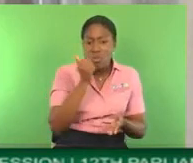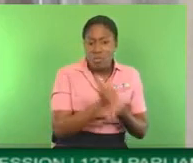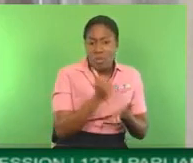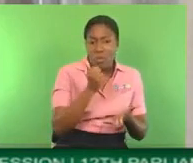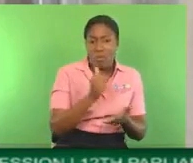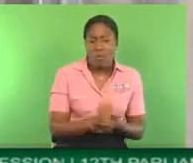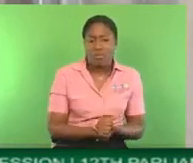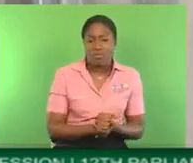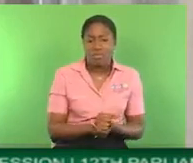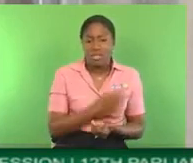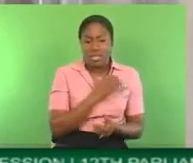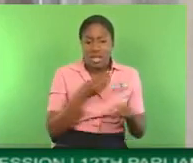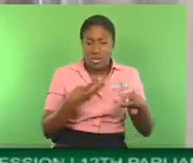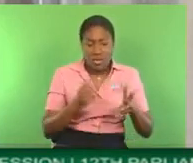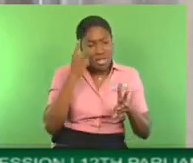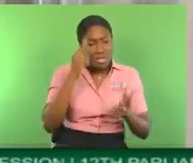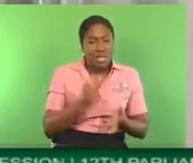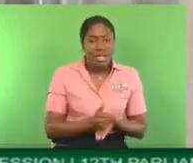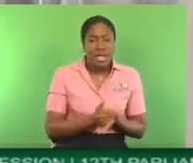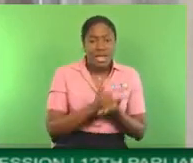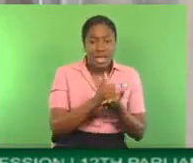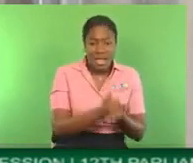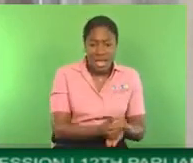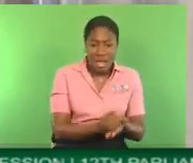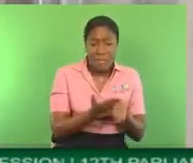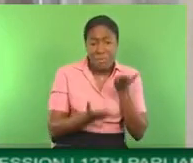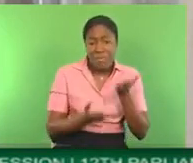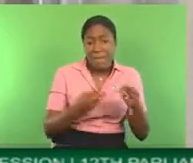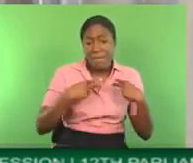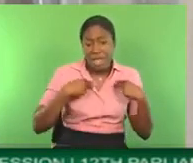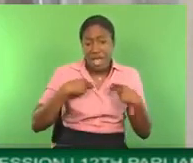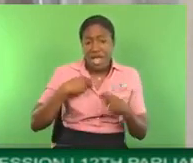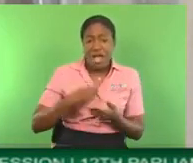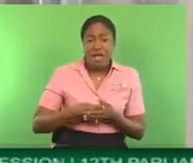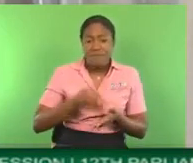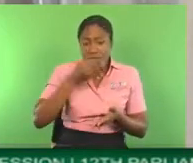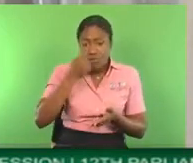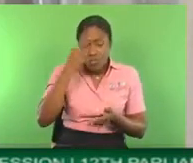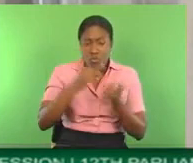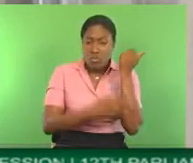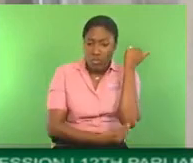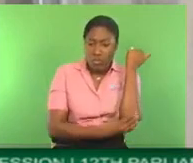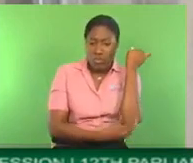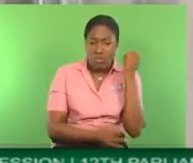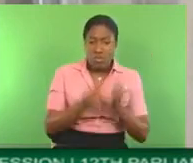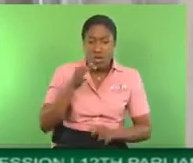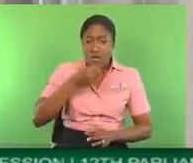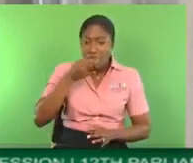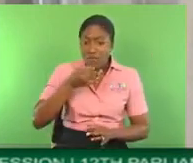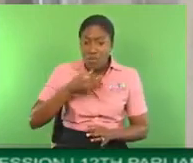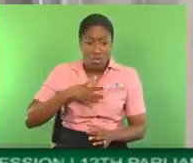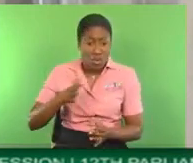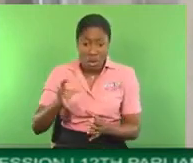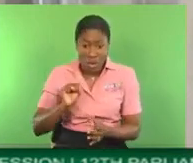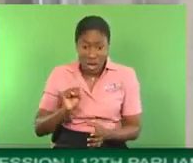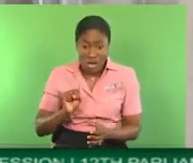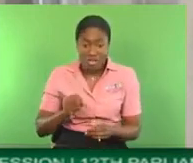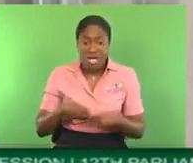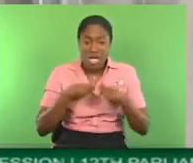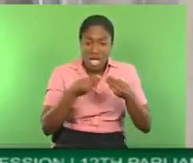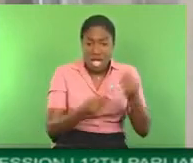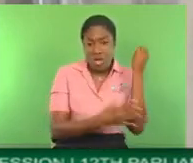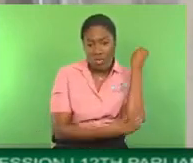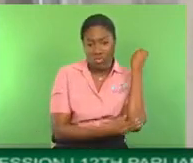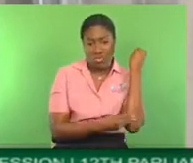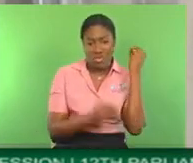ways that we can actually help do soup kitchens and save that food. It's a sin to throw away